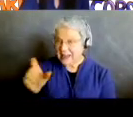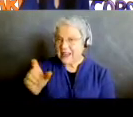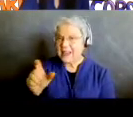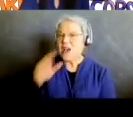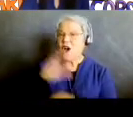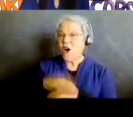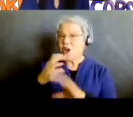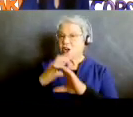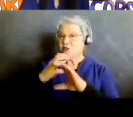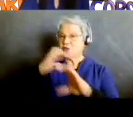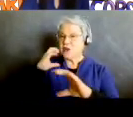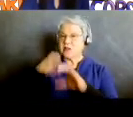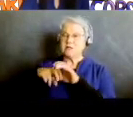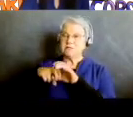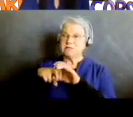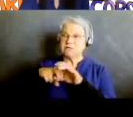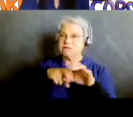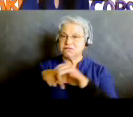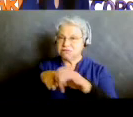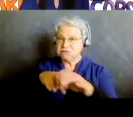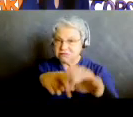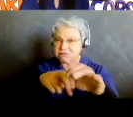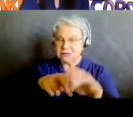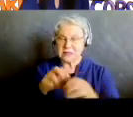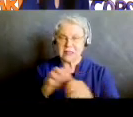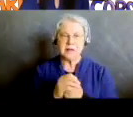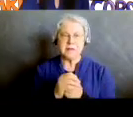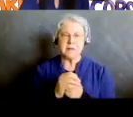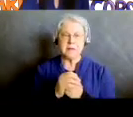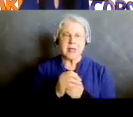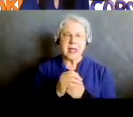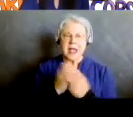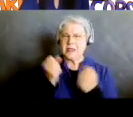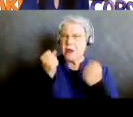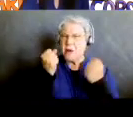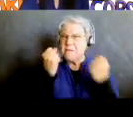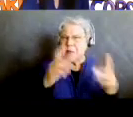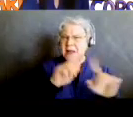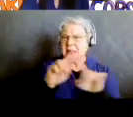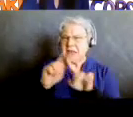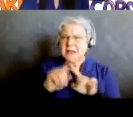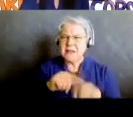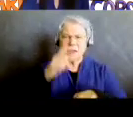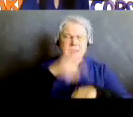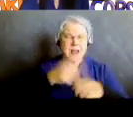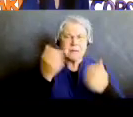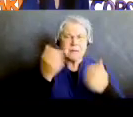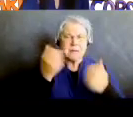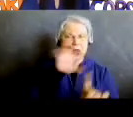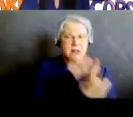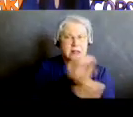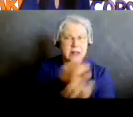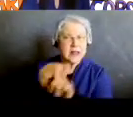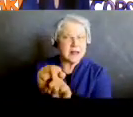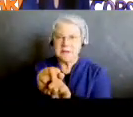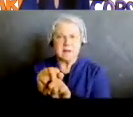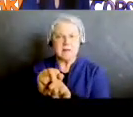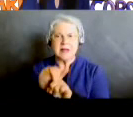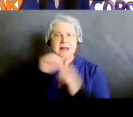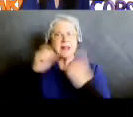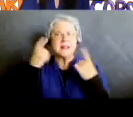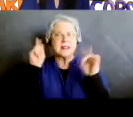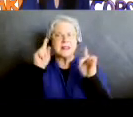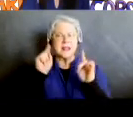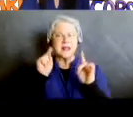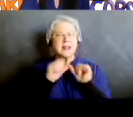also encounters various means that states in the EU use to contain and expel him, including detention. And then similarly